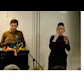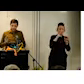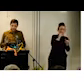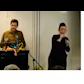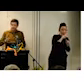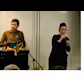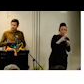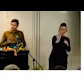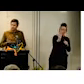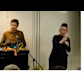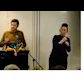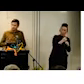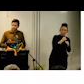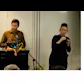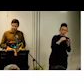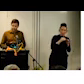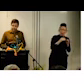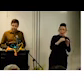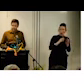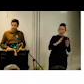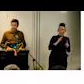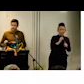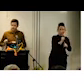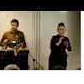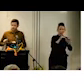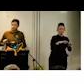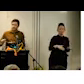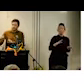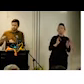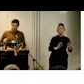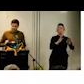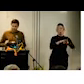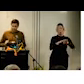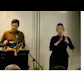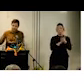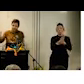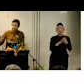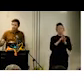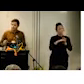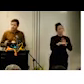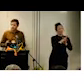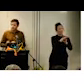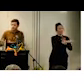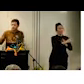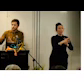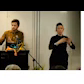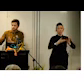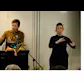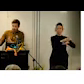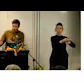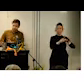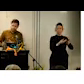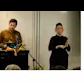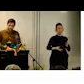little sleep spindles are catching the wave right at the perfect time so that they can transmit that information